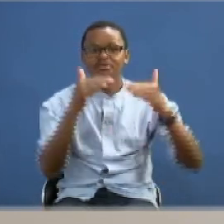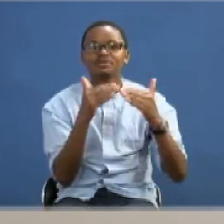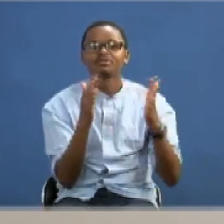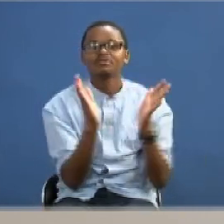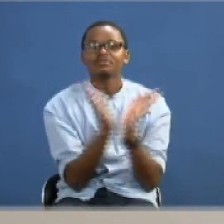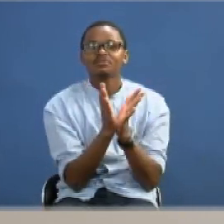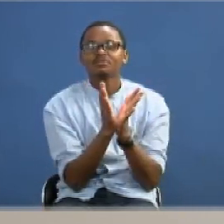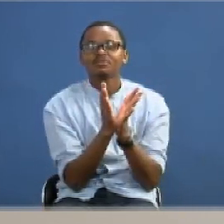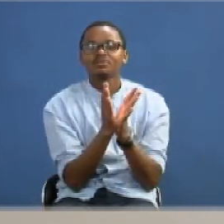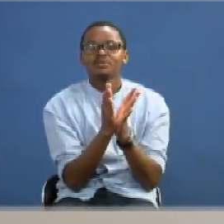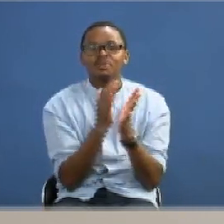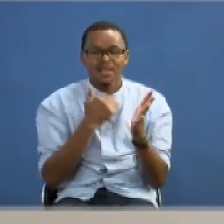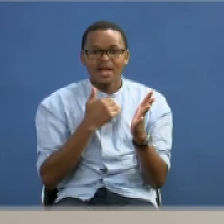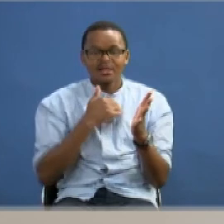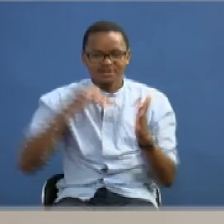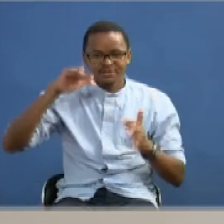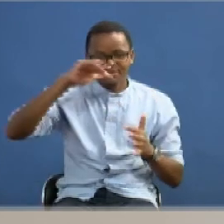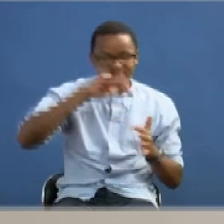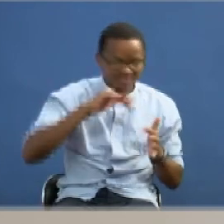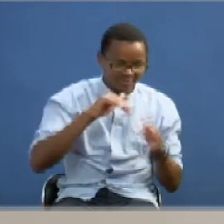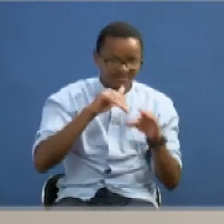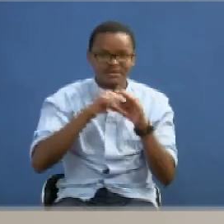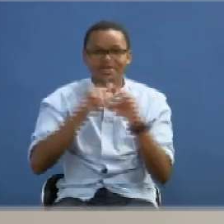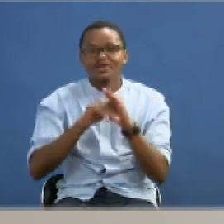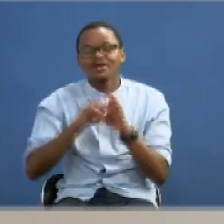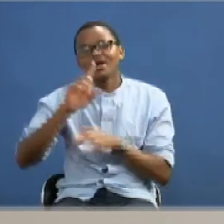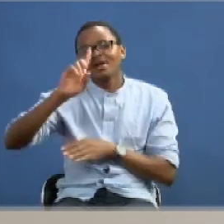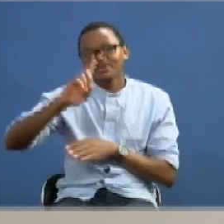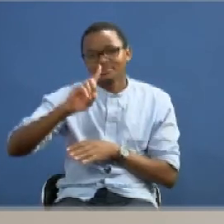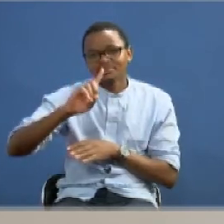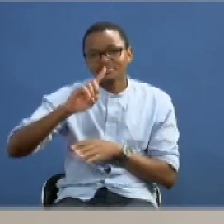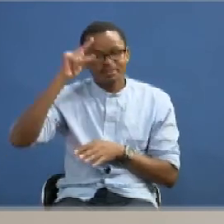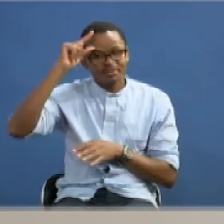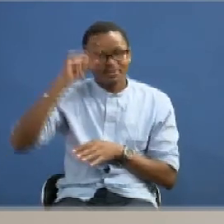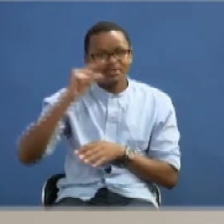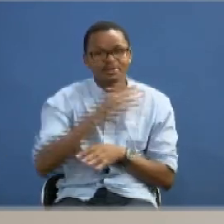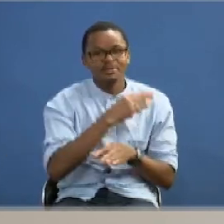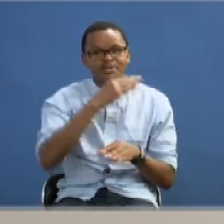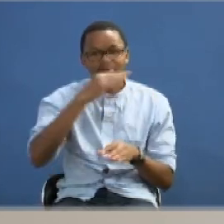spread. Right. There are hotspots within Nairobi and within Mombasa